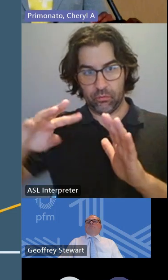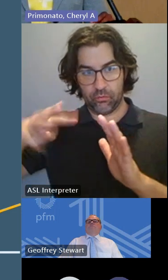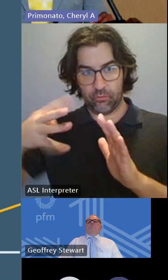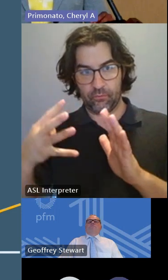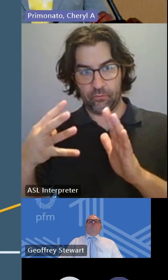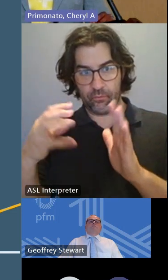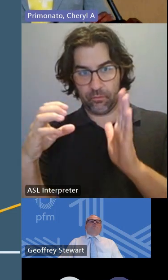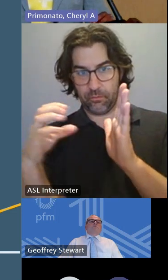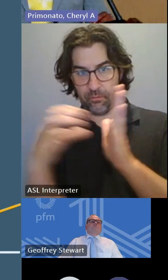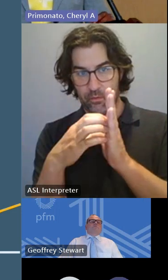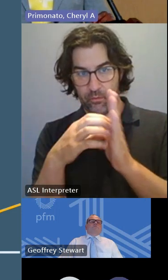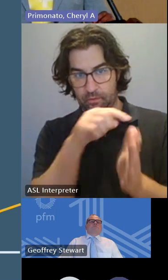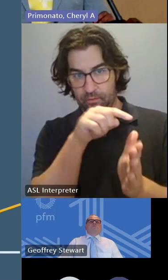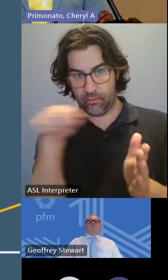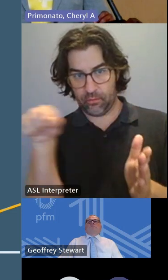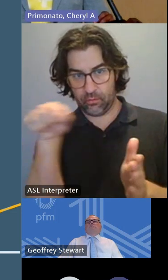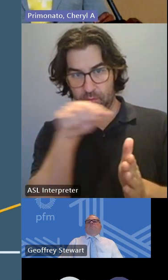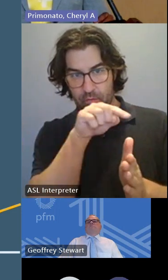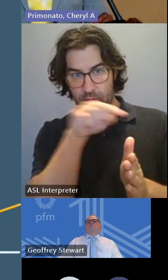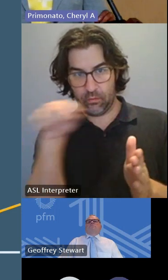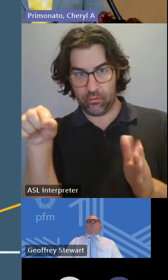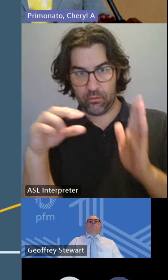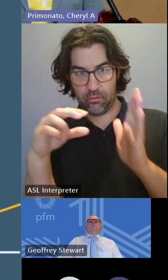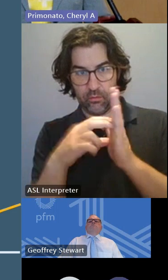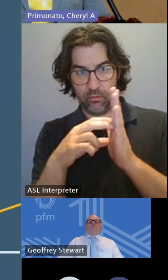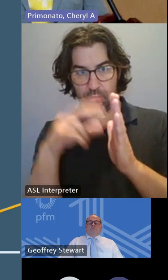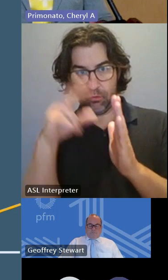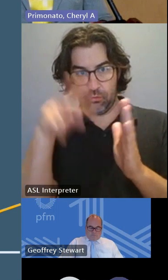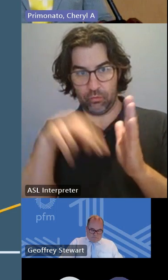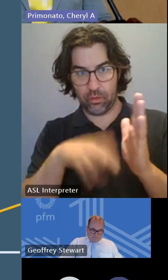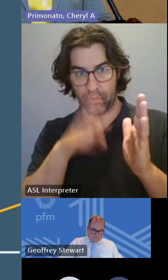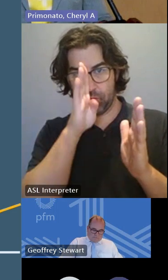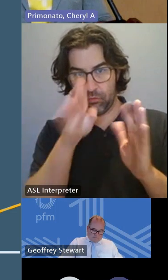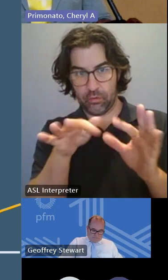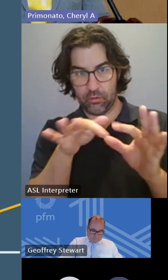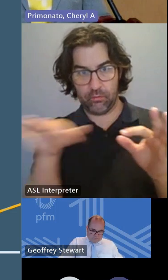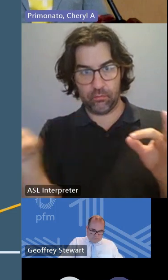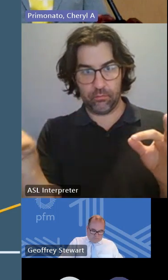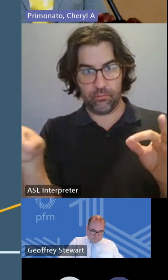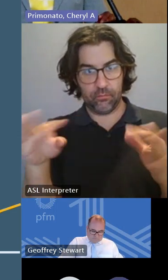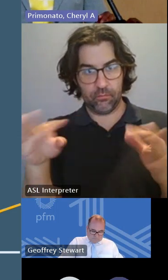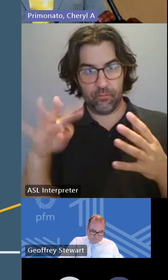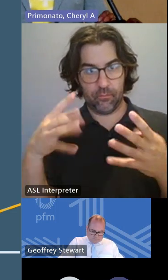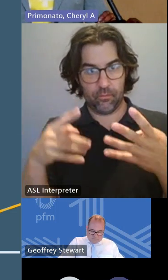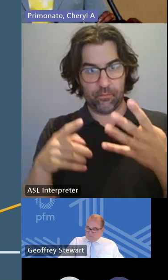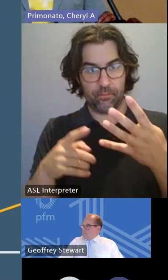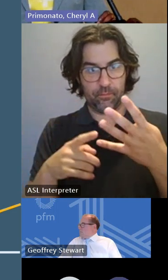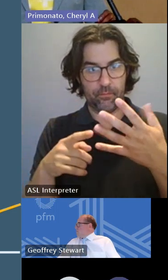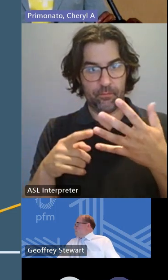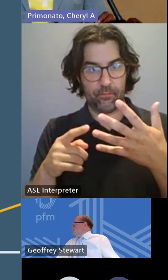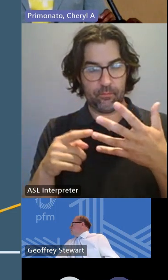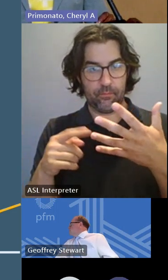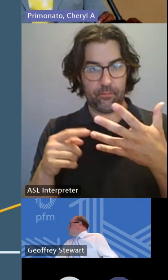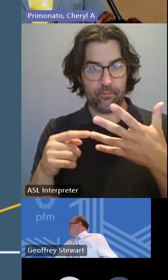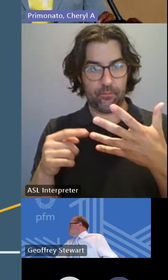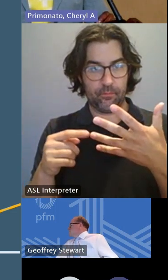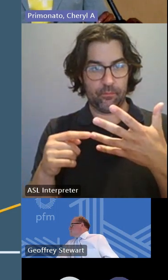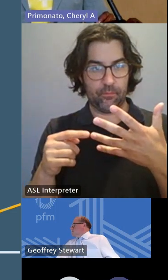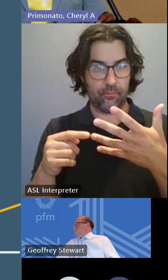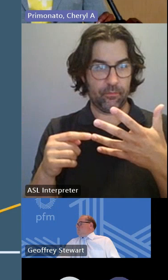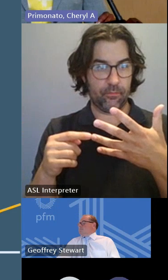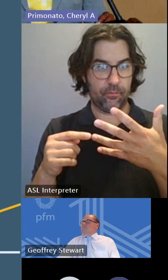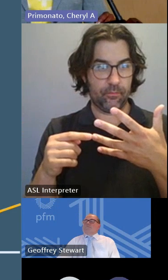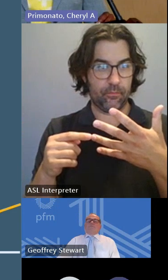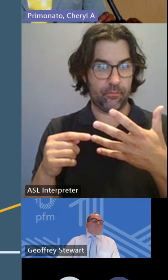Partner Pass and will be offered to employers, secondary and post-secondary schools who are not eligible for our current